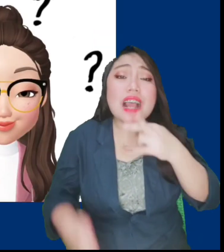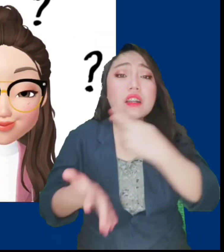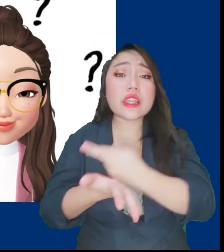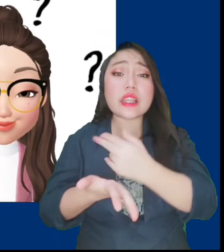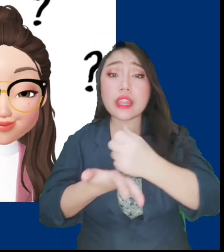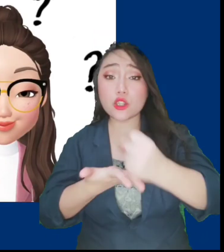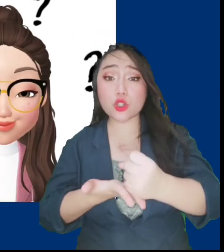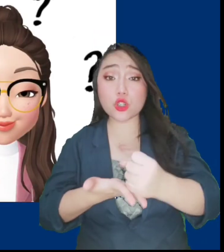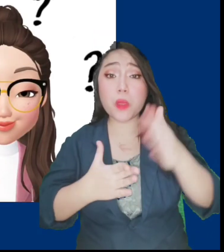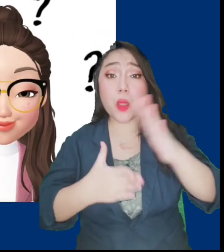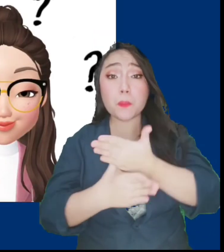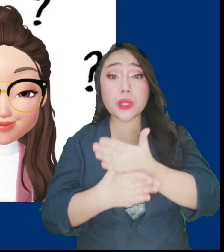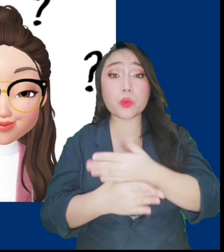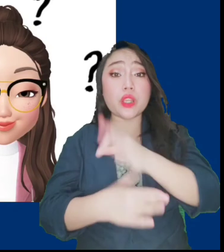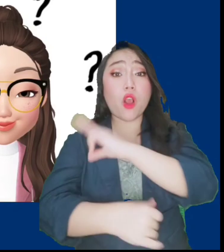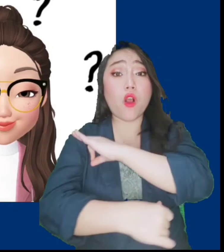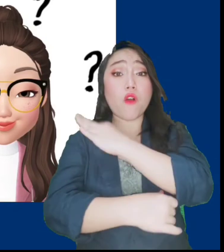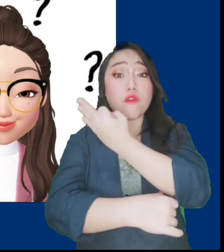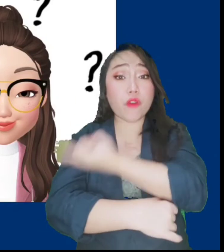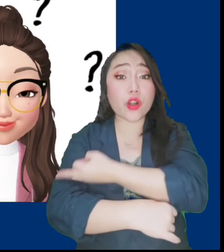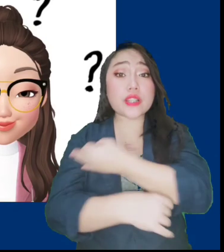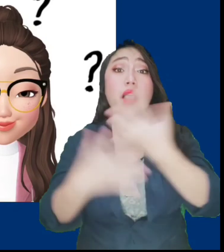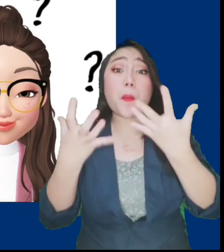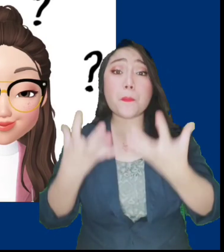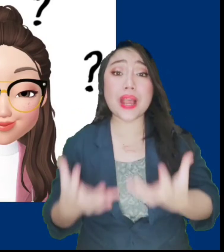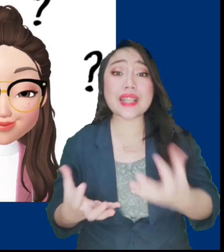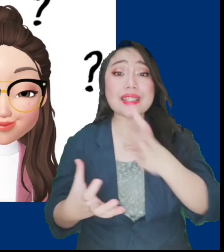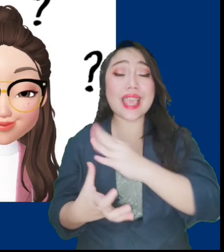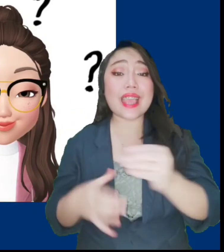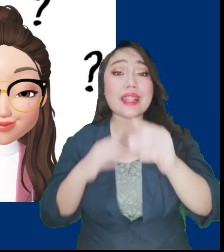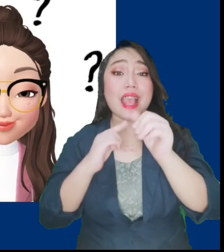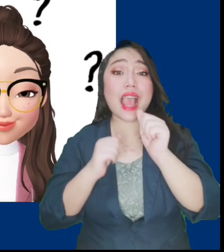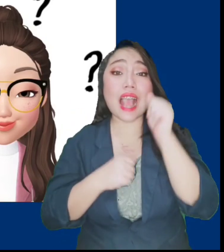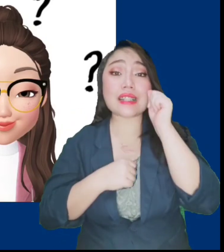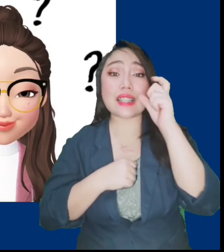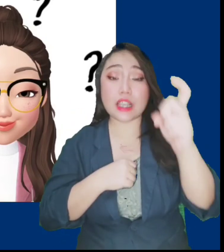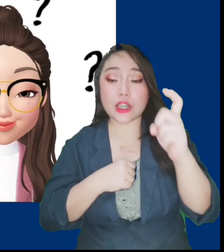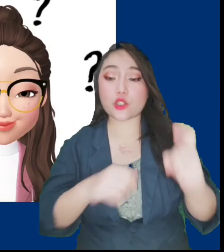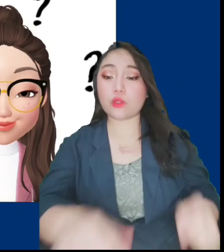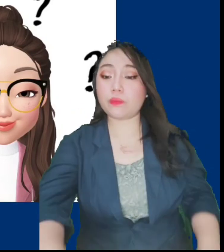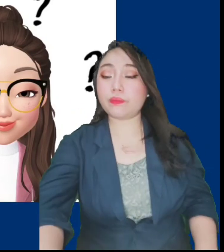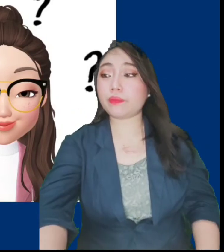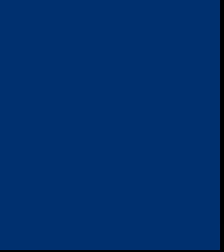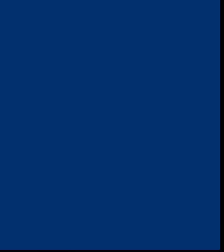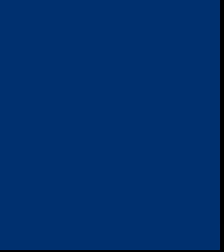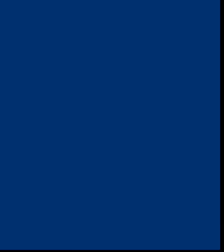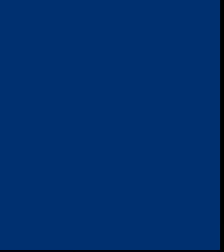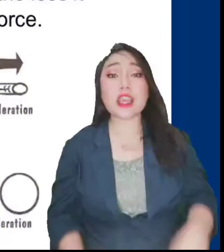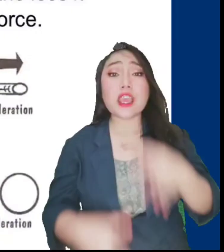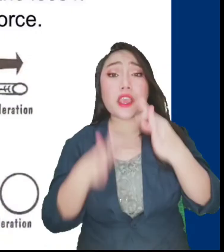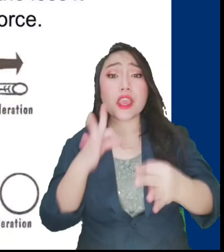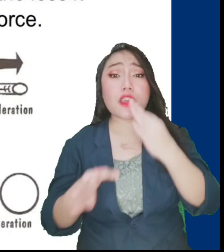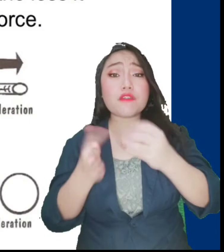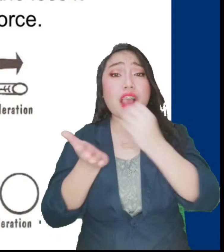Now next question is, what is the relationship between force, mass and acceleration?